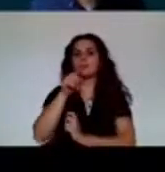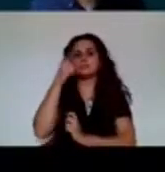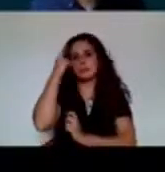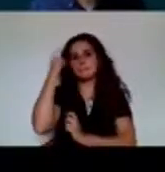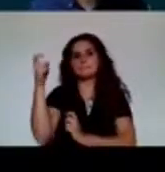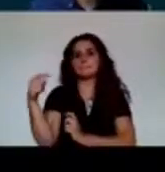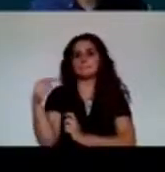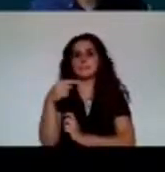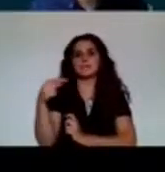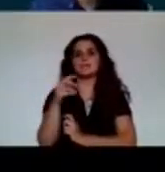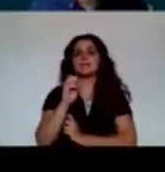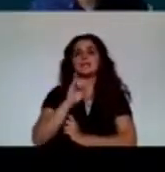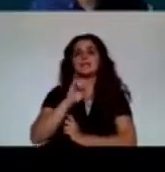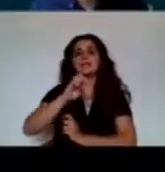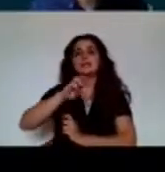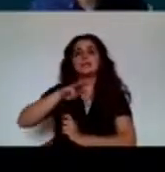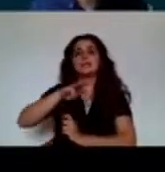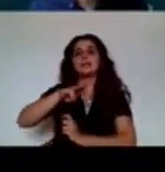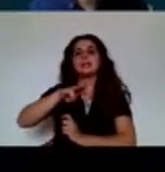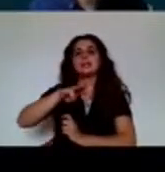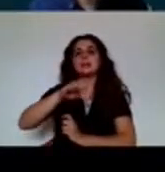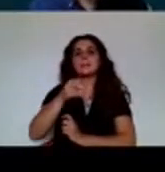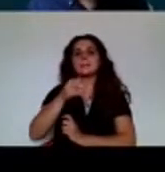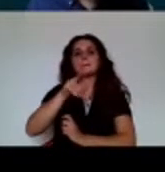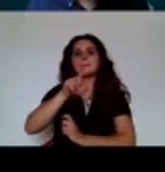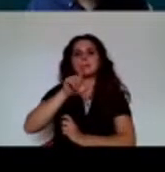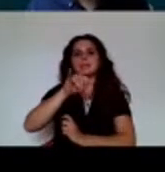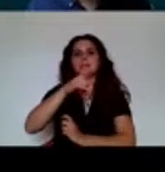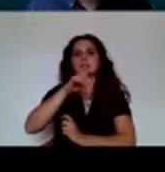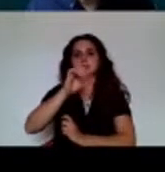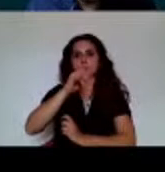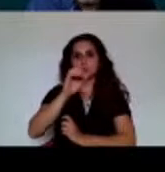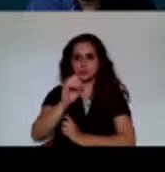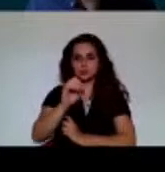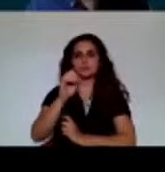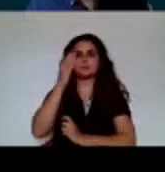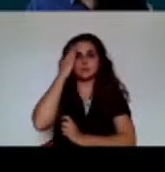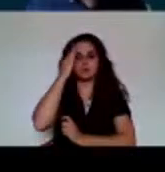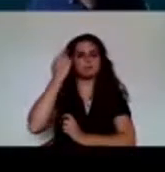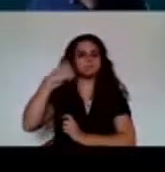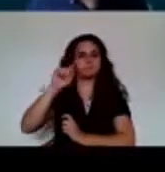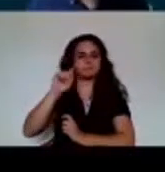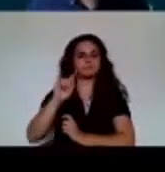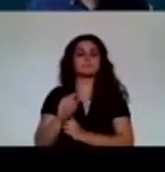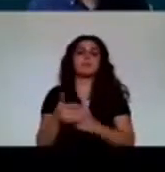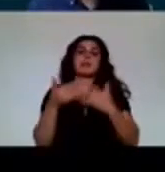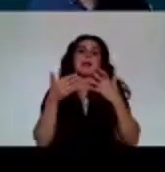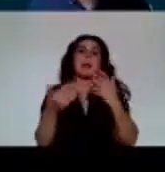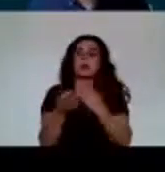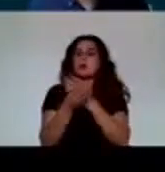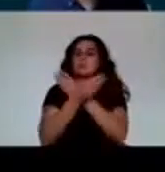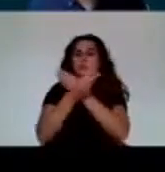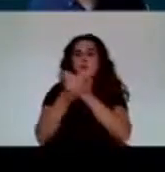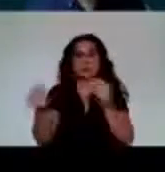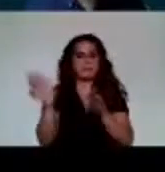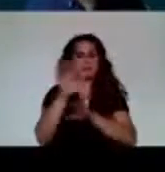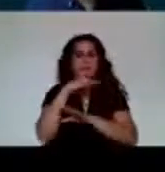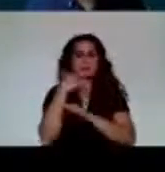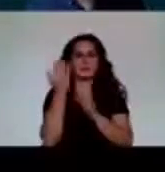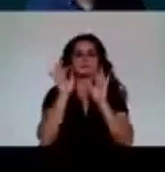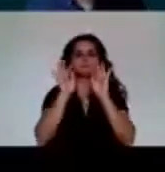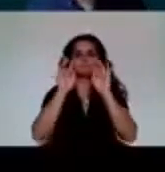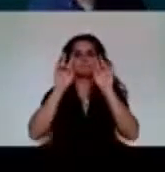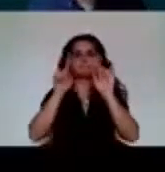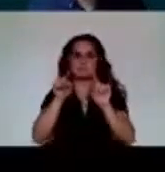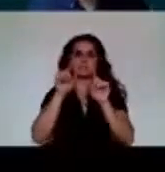talk about implicit bias. So now that we've clarified these